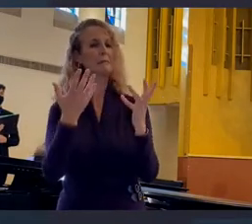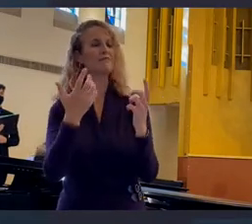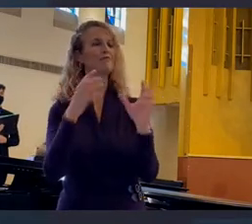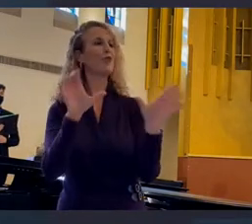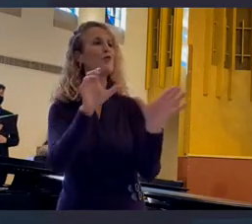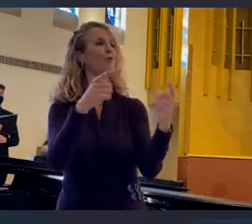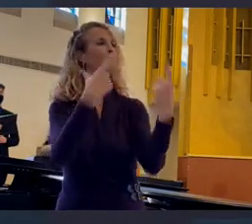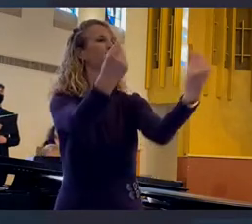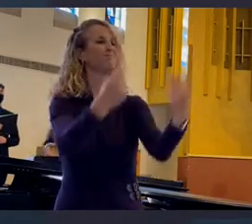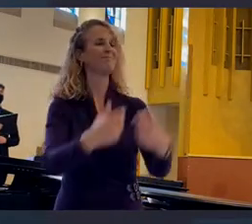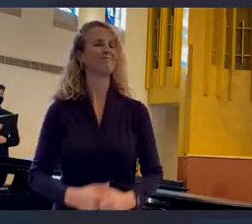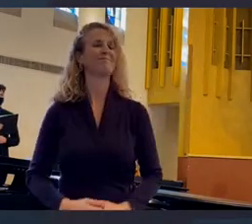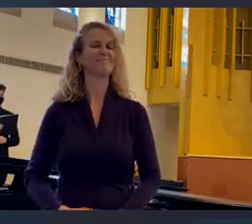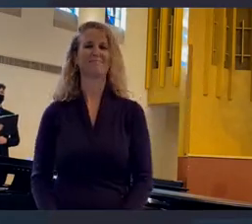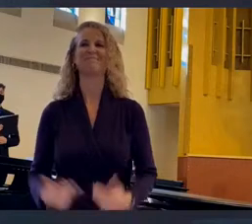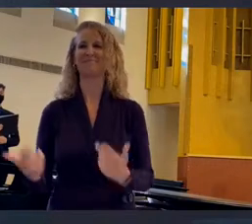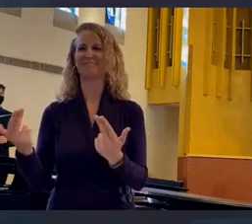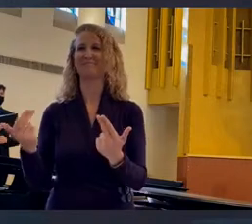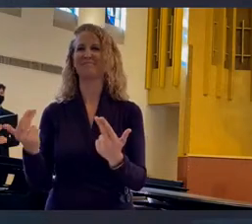go get 'em.